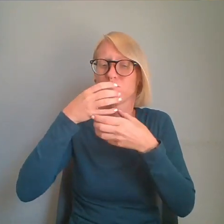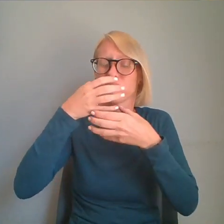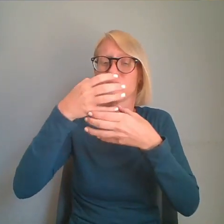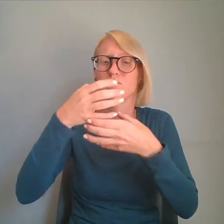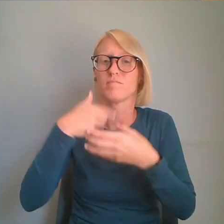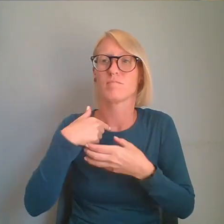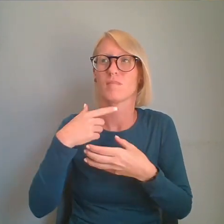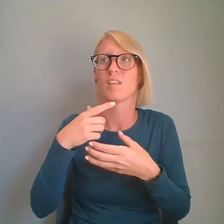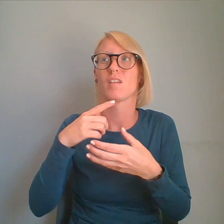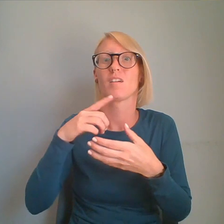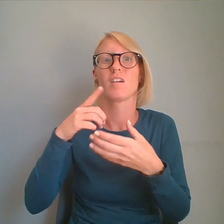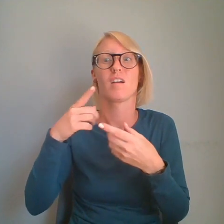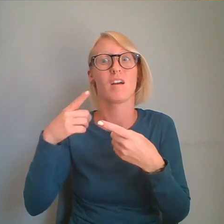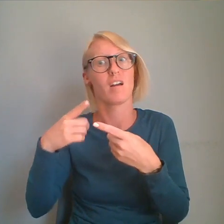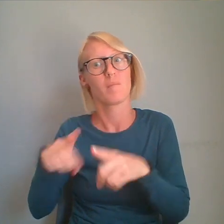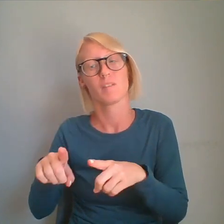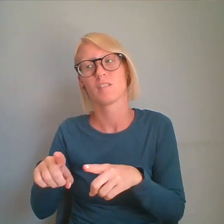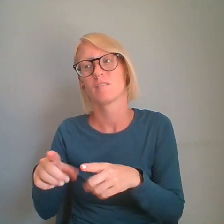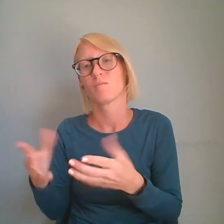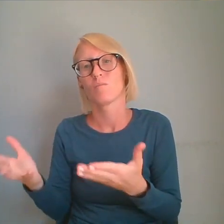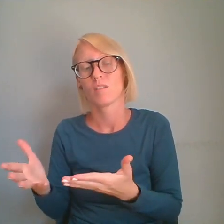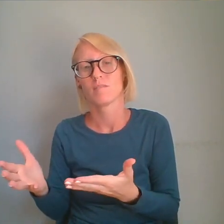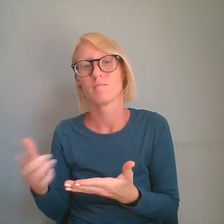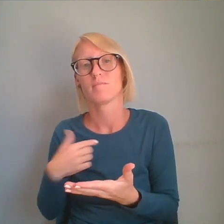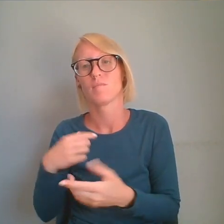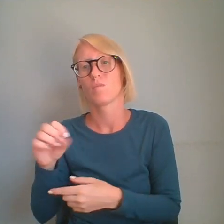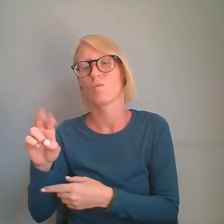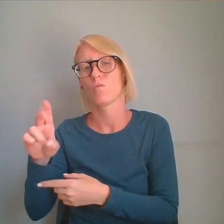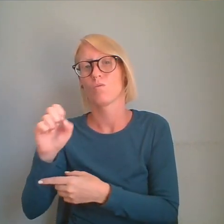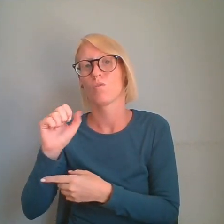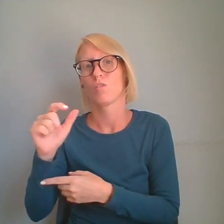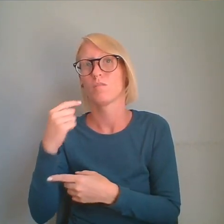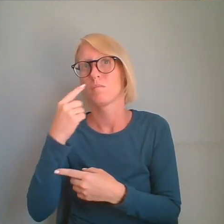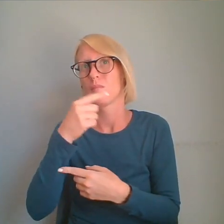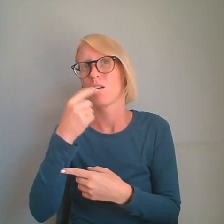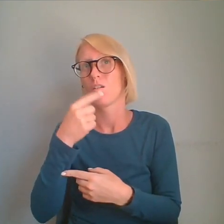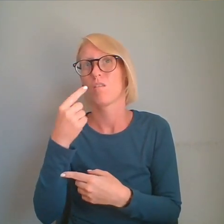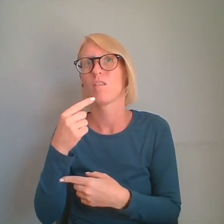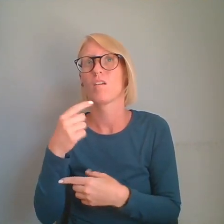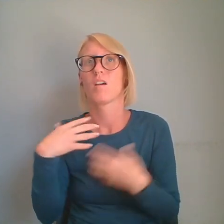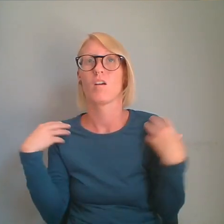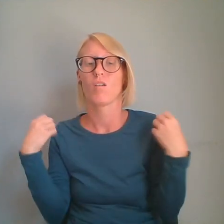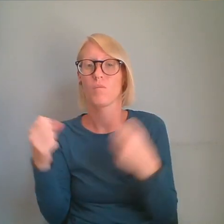oral health problems, and no one wants that.